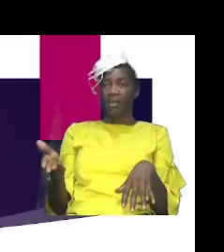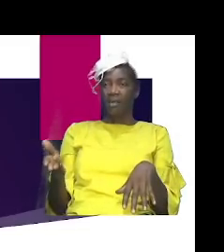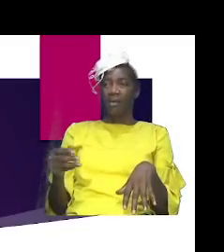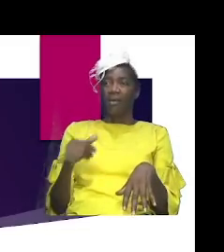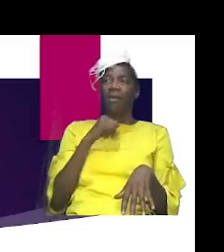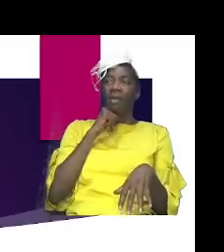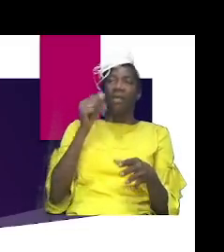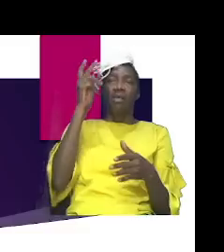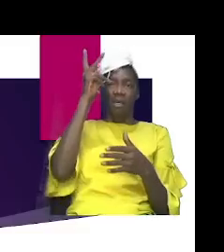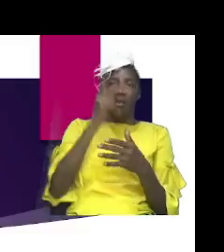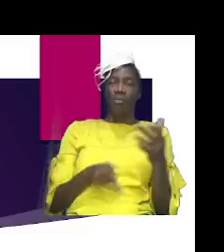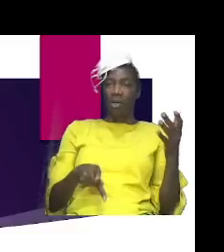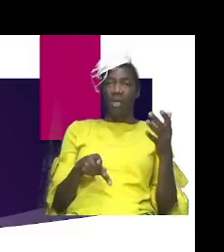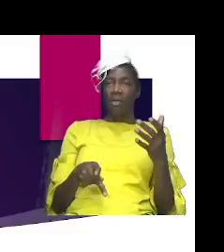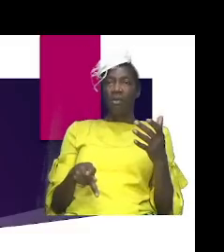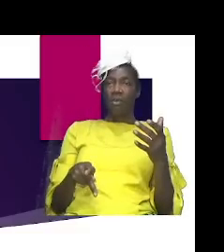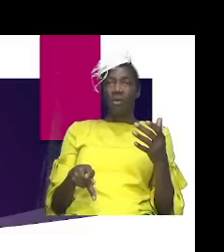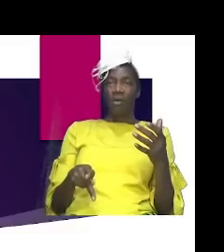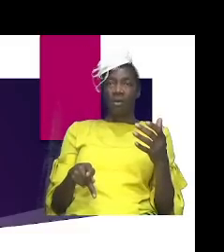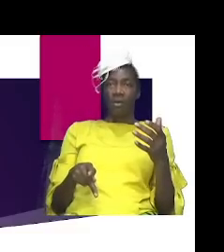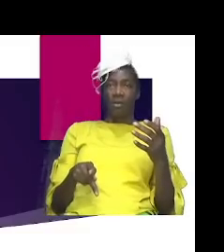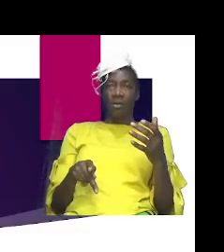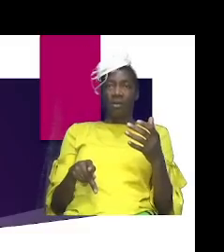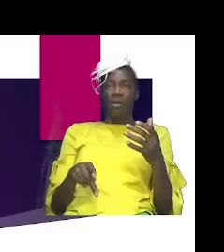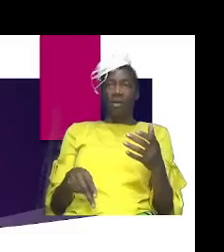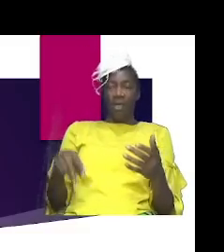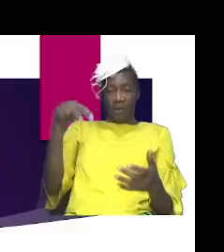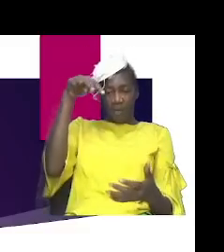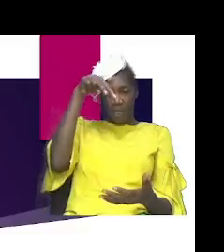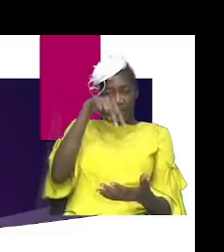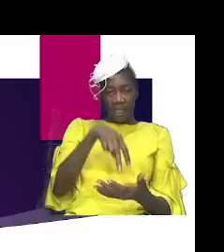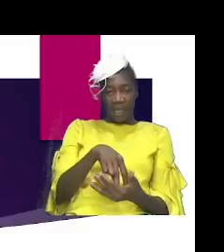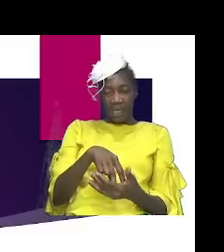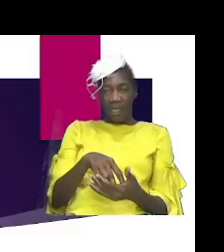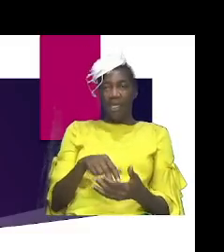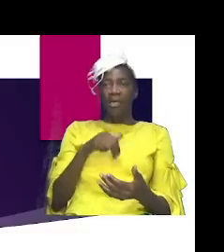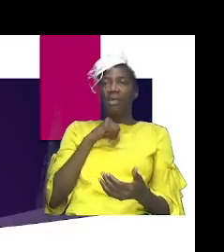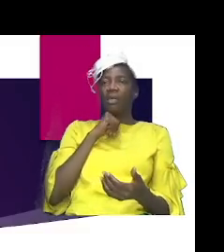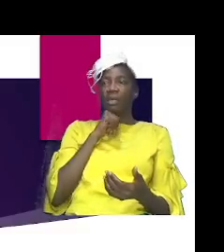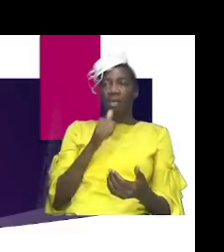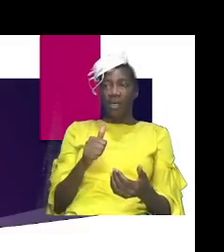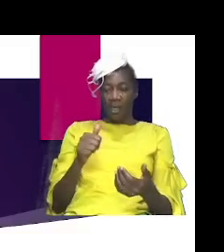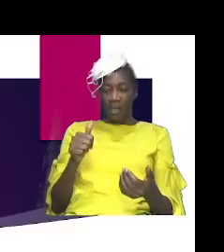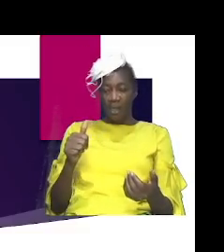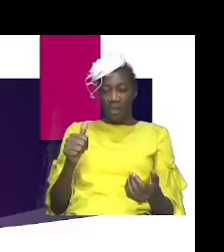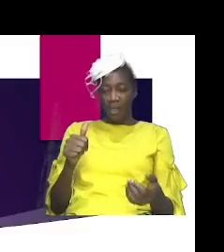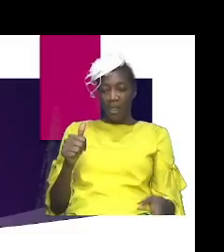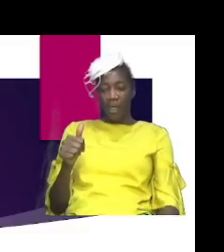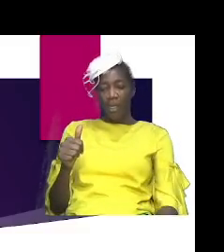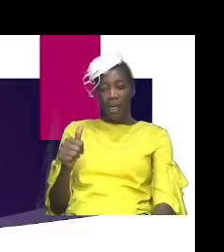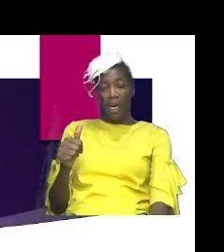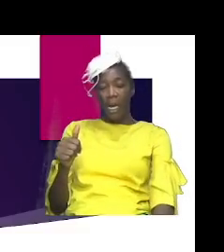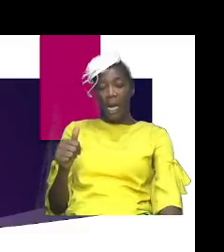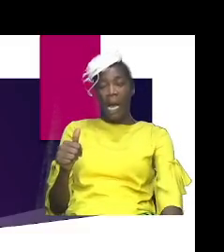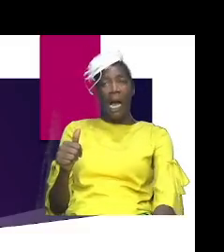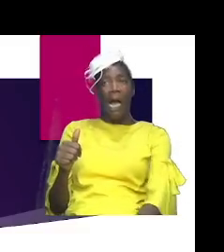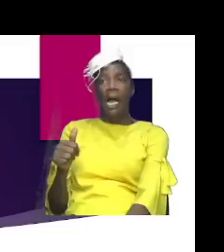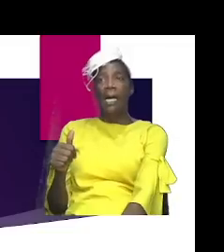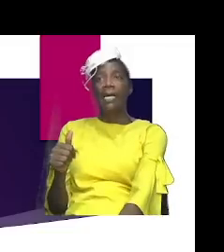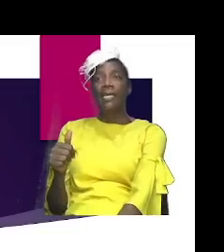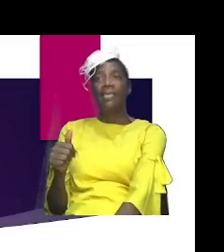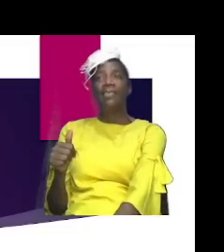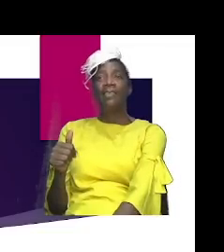to the core, and we will stand not as bishop or evangelist